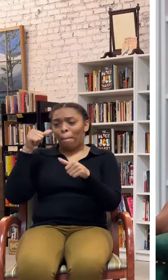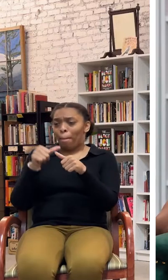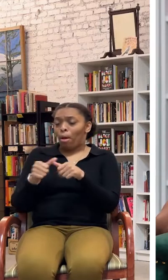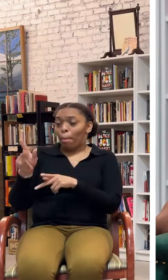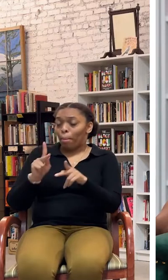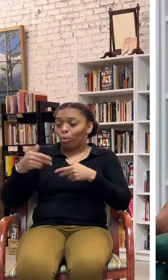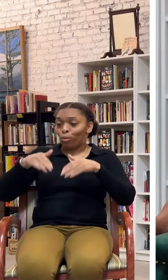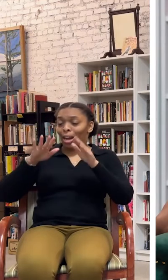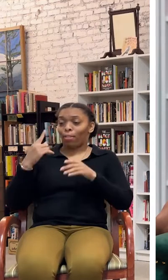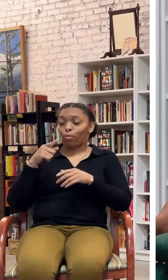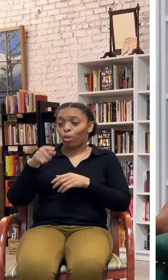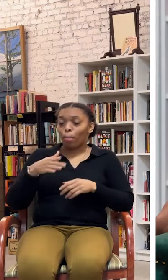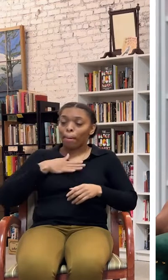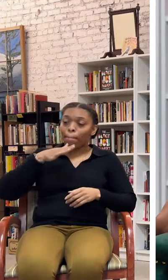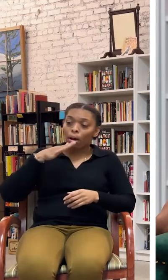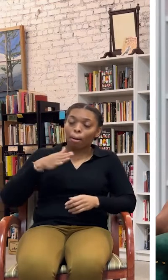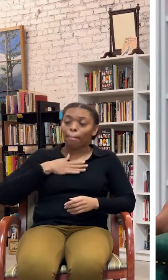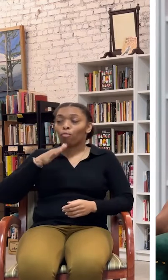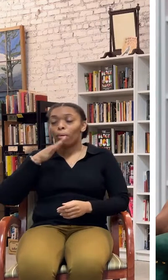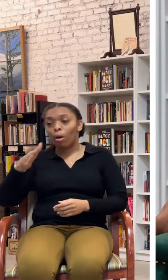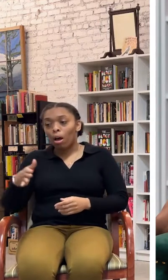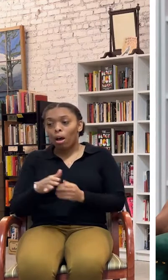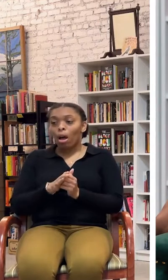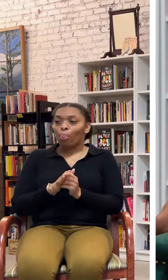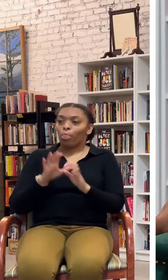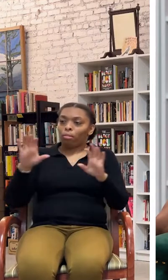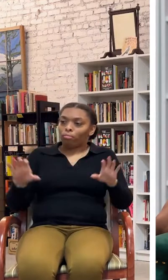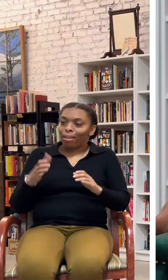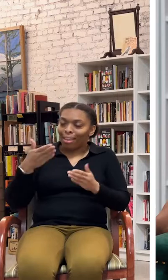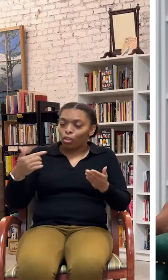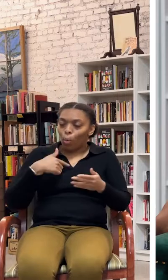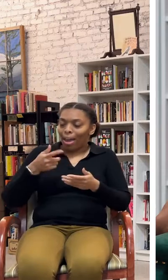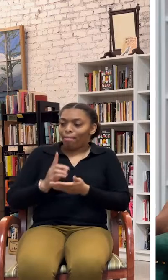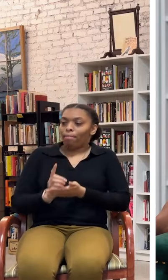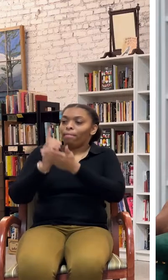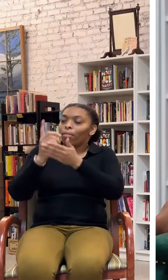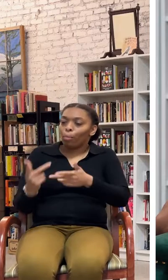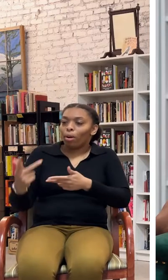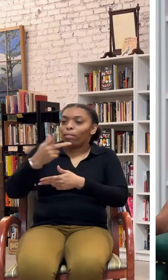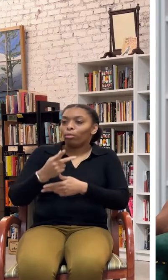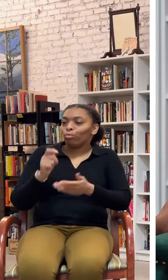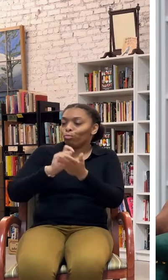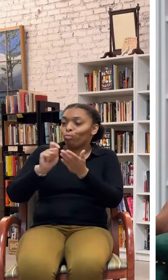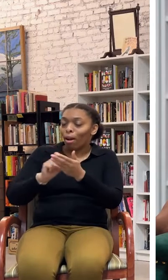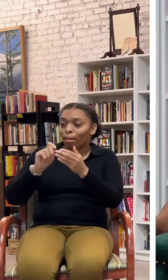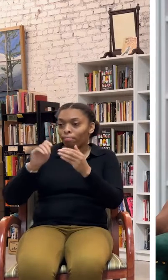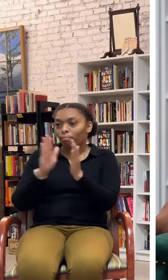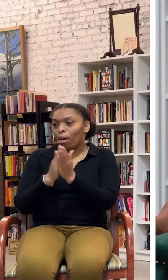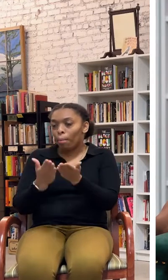sacrifices, my mom, my grandma, the people that did a lot of things so I have the privilege to write a book. Like, that's